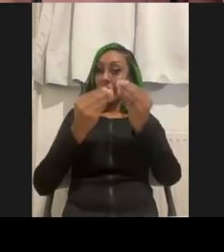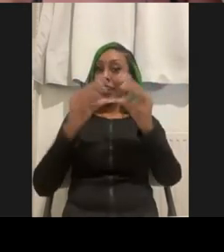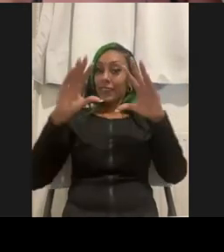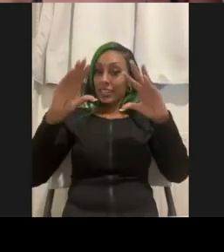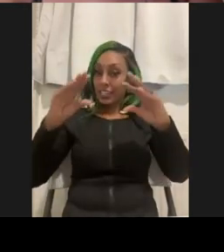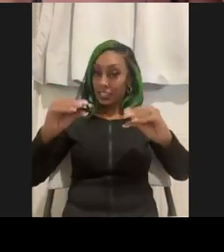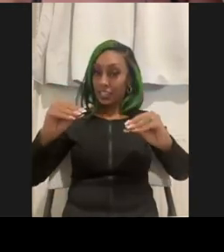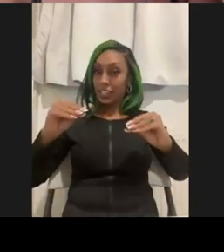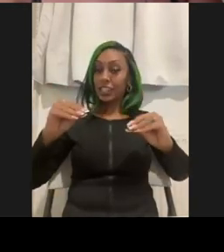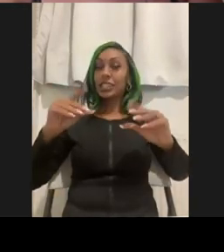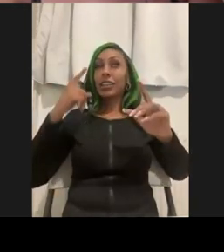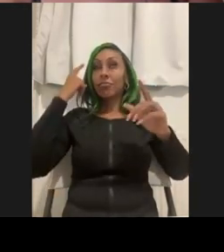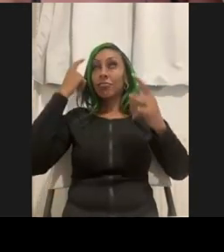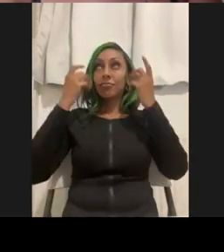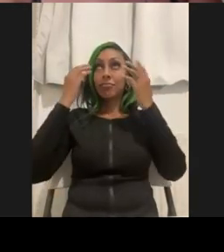of this to sit.